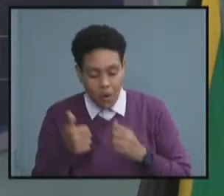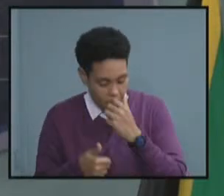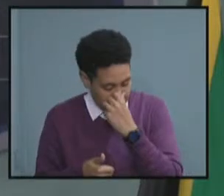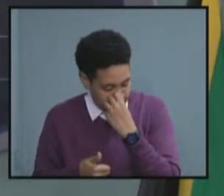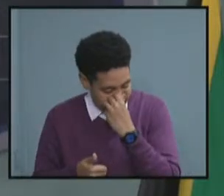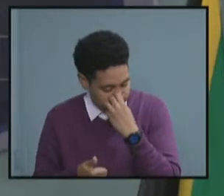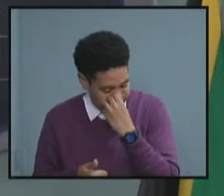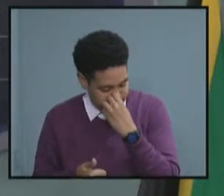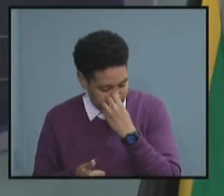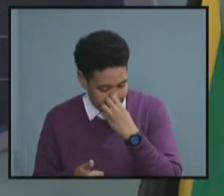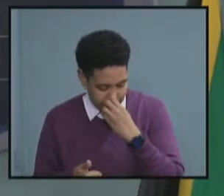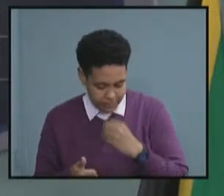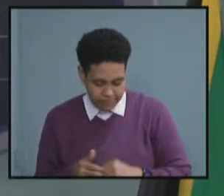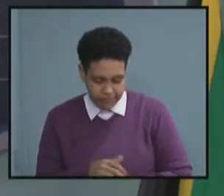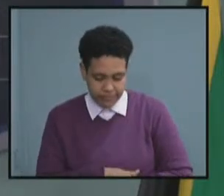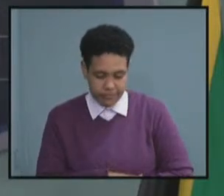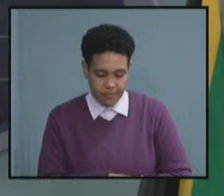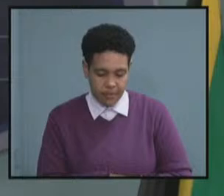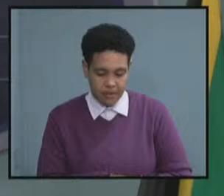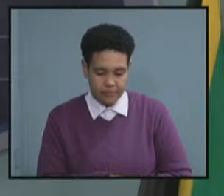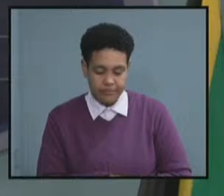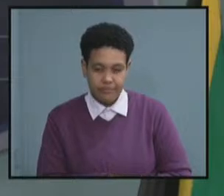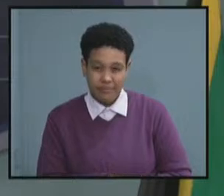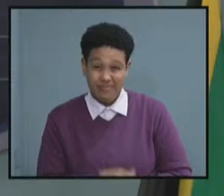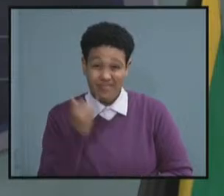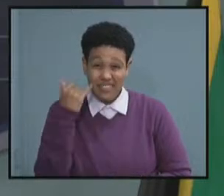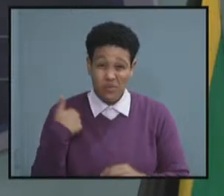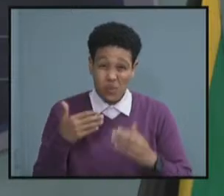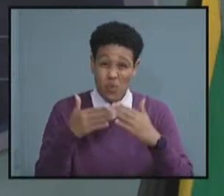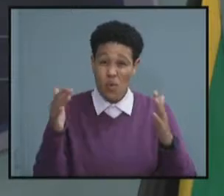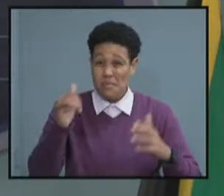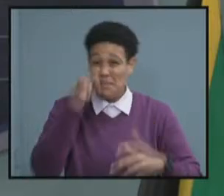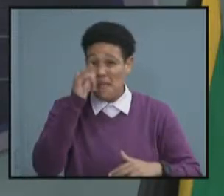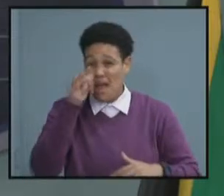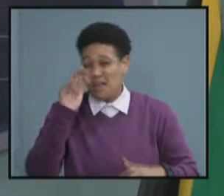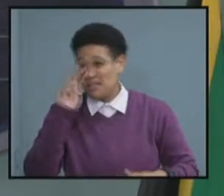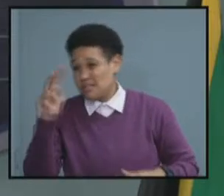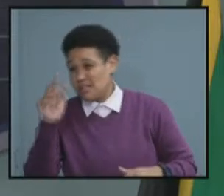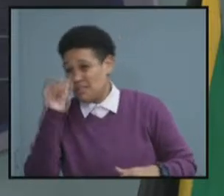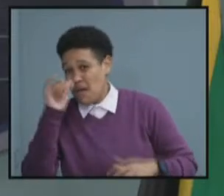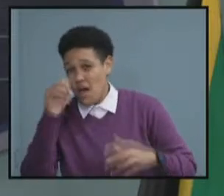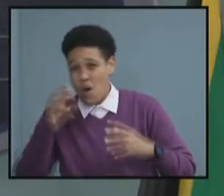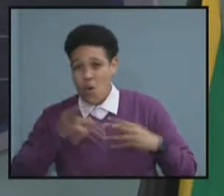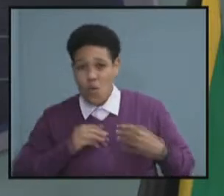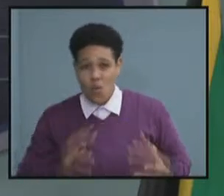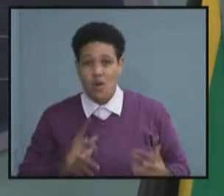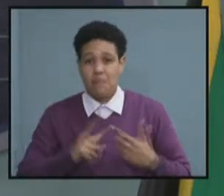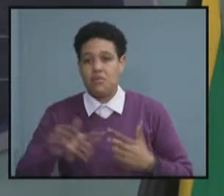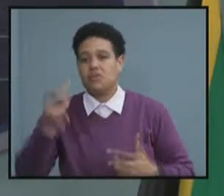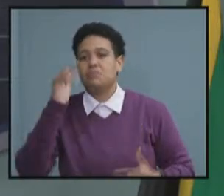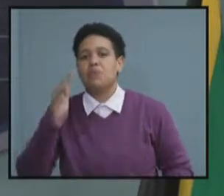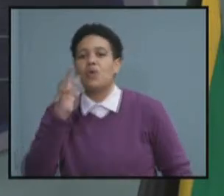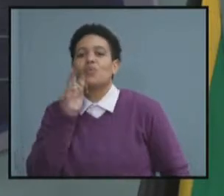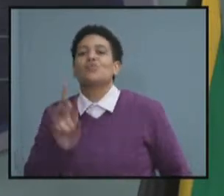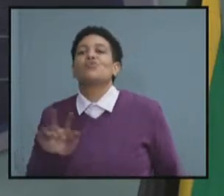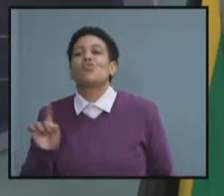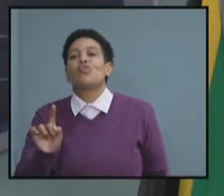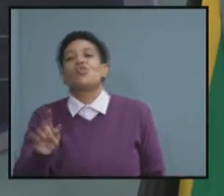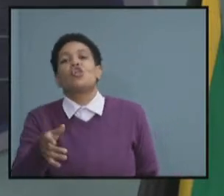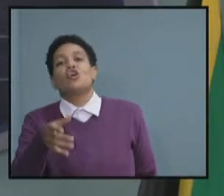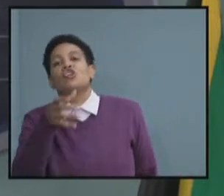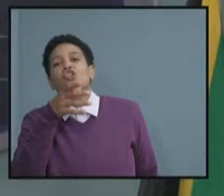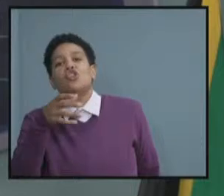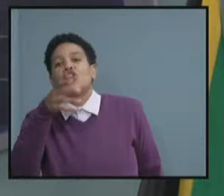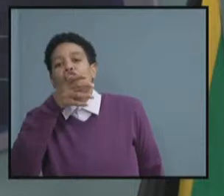If we open the bars as we did, would we see the bar owners and the bar users